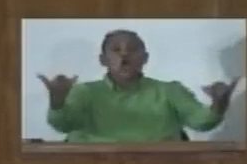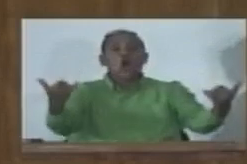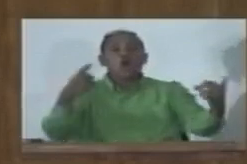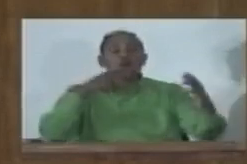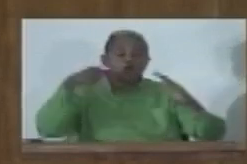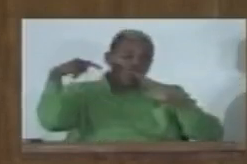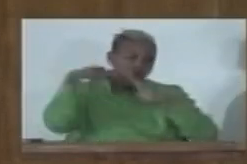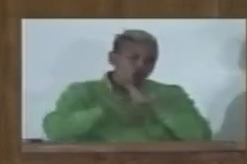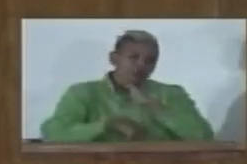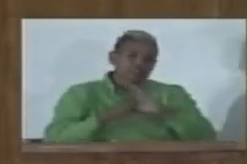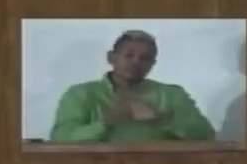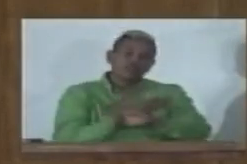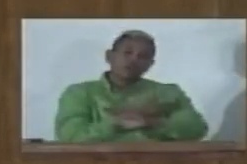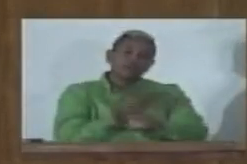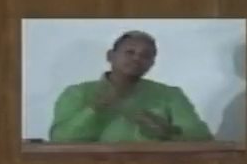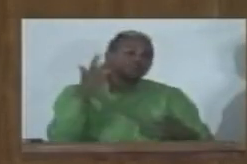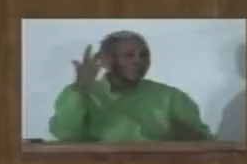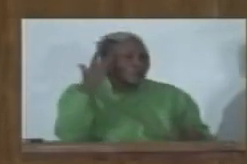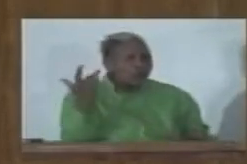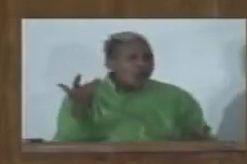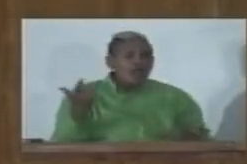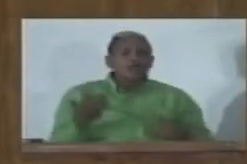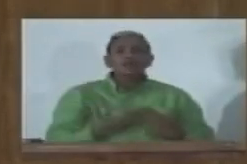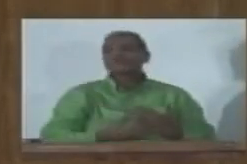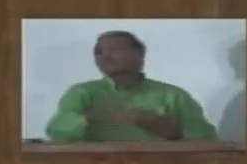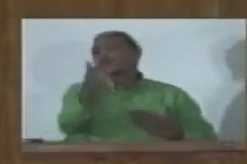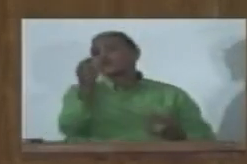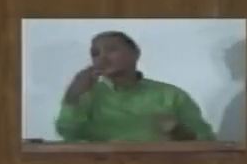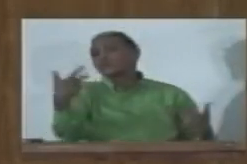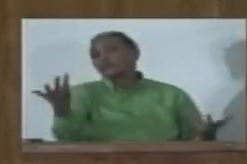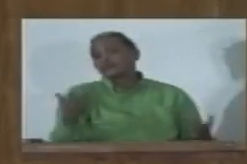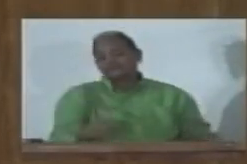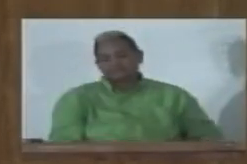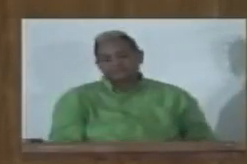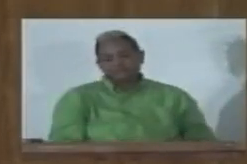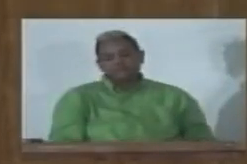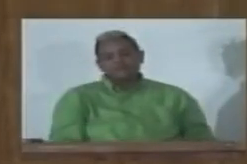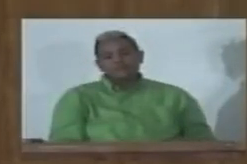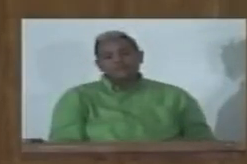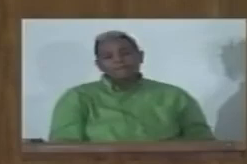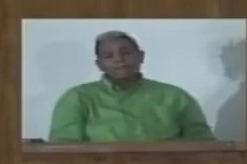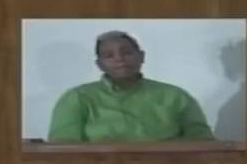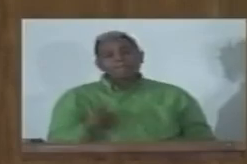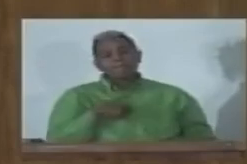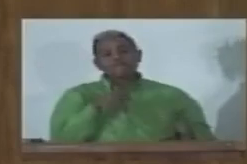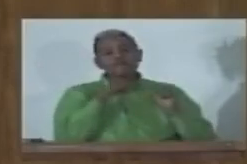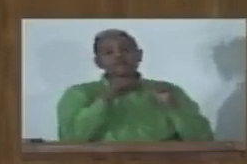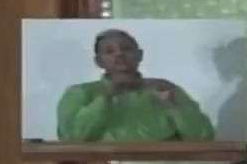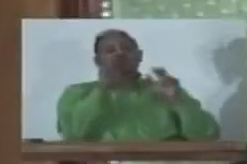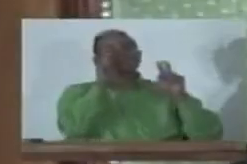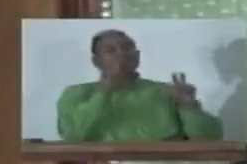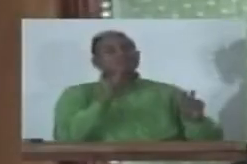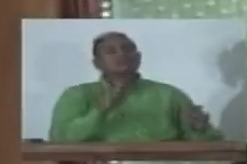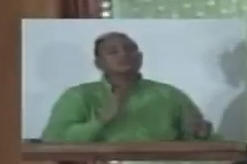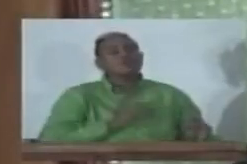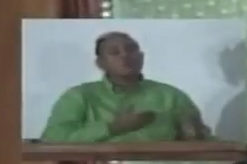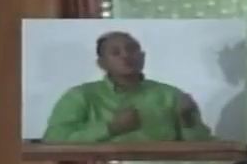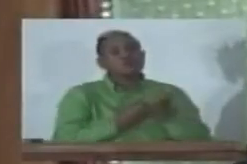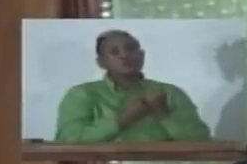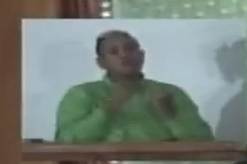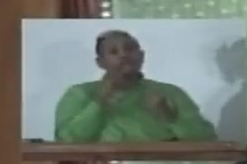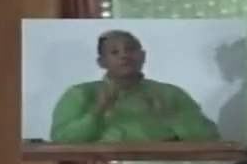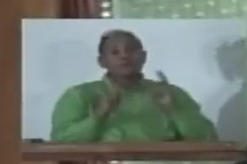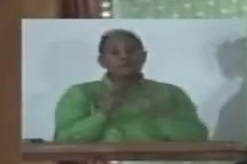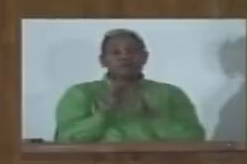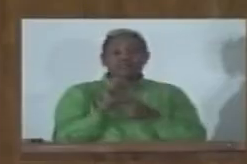comprehensive update as to why and the way forward. As we continue to demonstrate our support for persons with